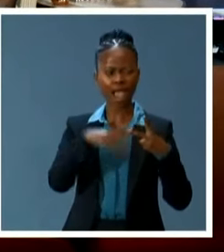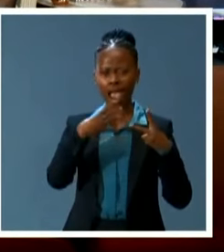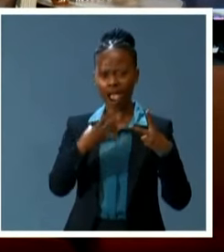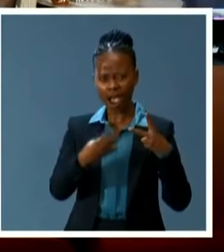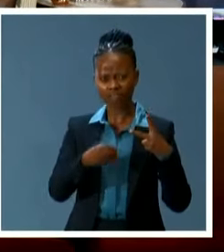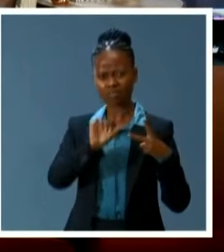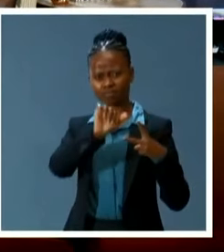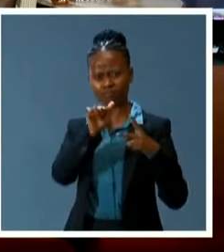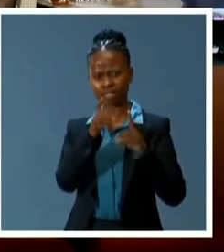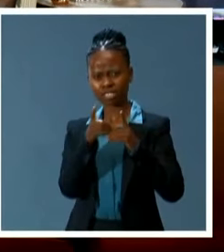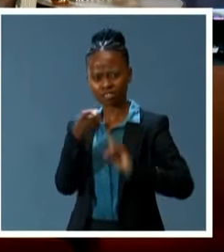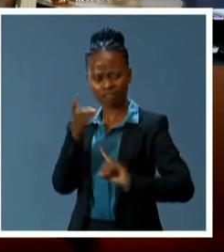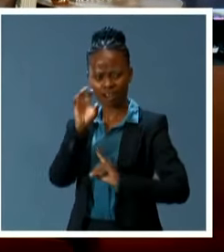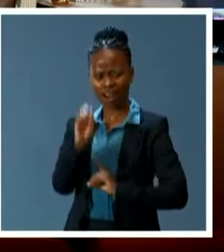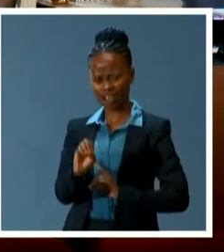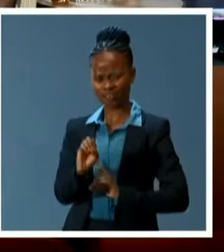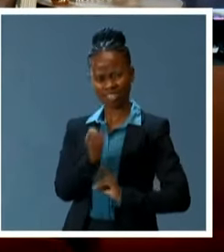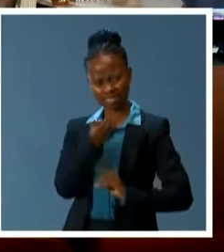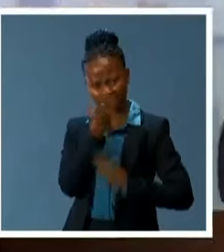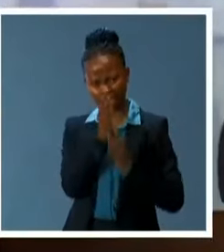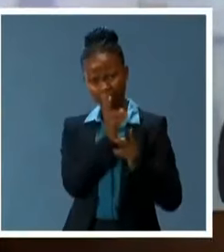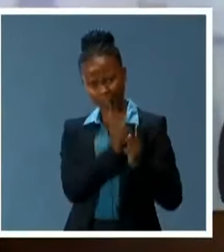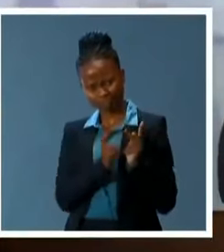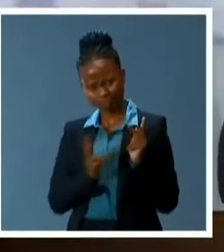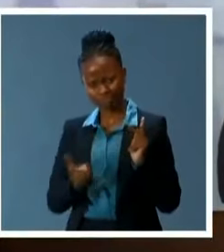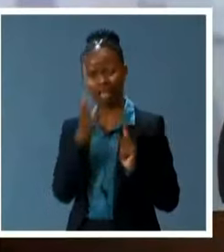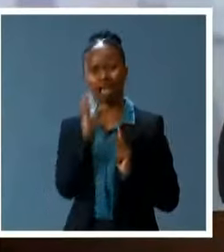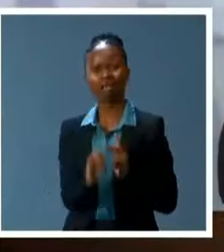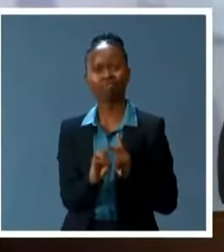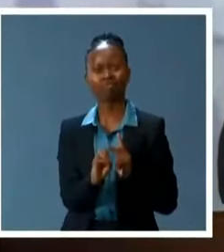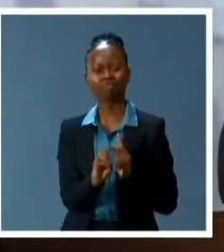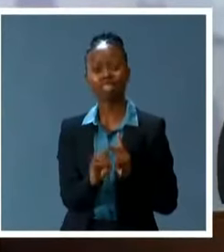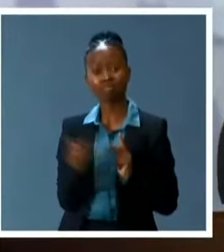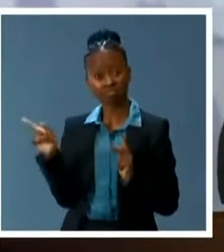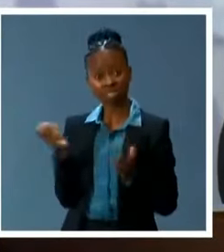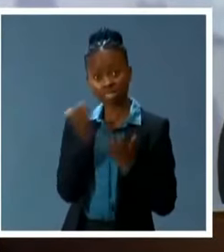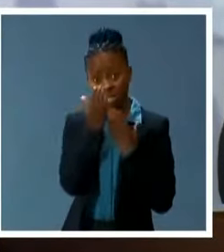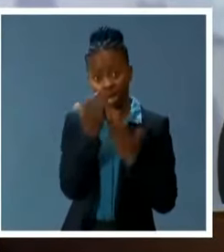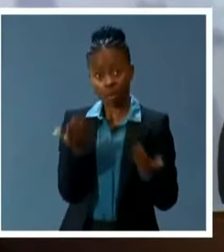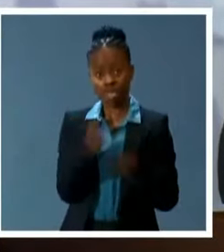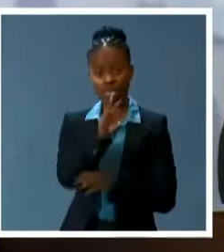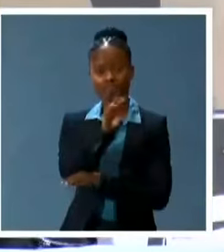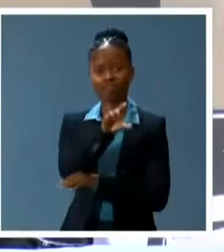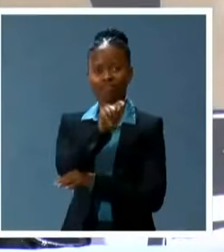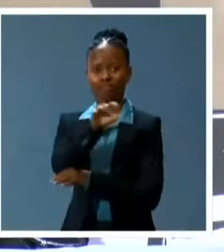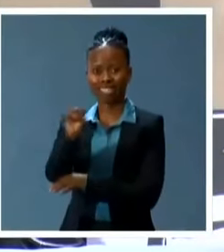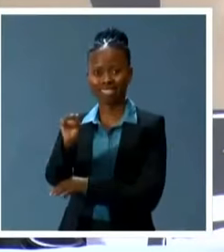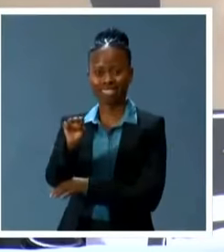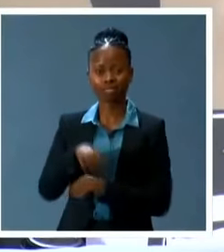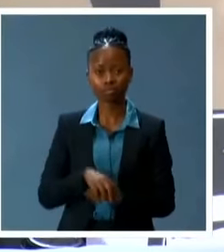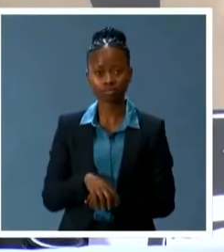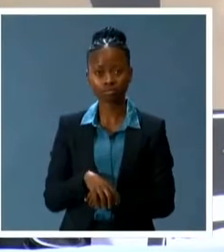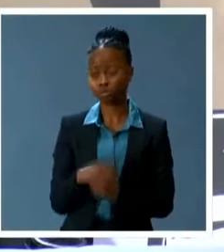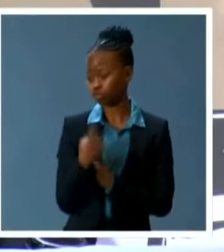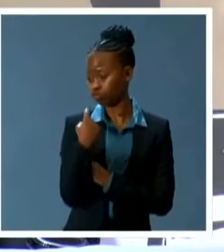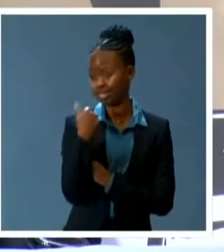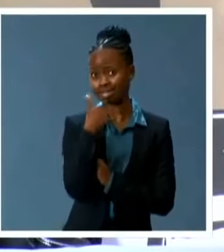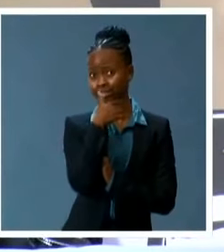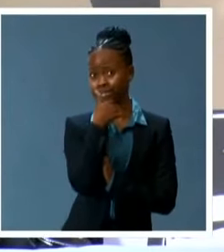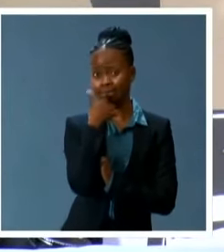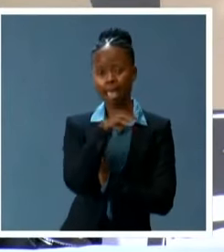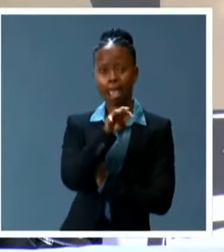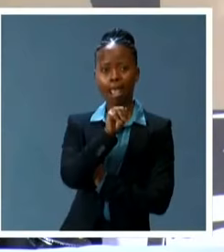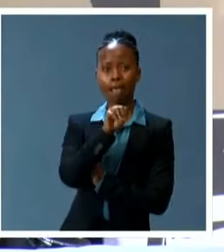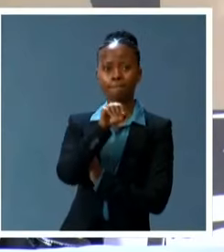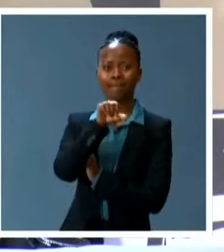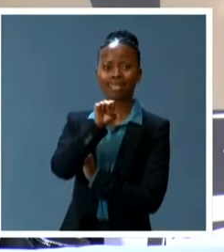studies from the University of Witwatersrand. And recently, she obtained her MSc degree in